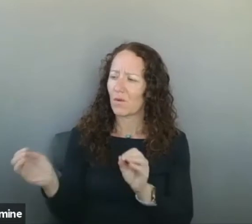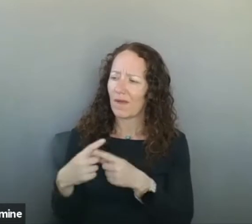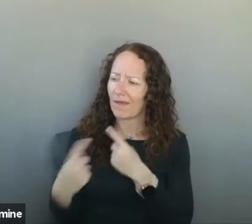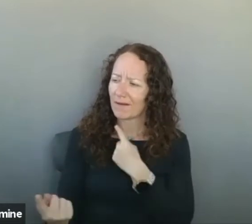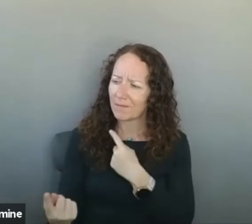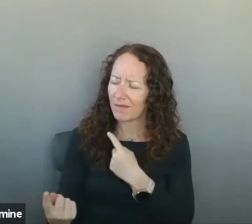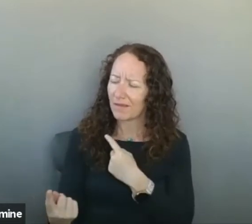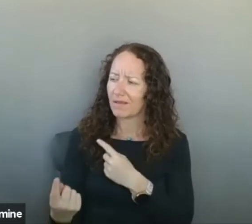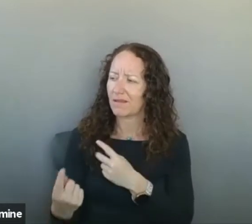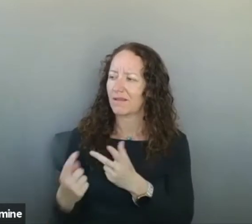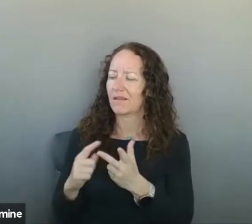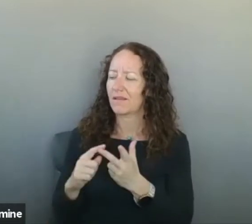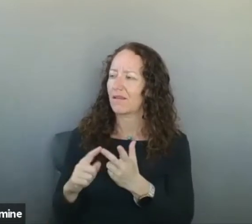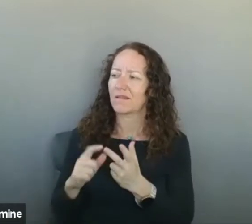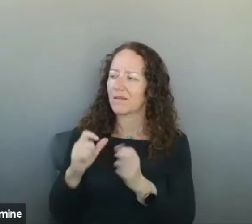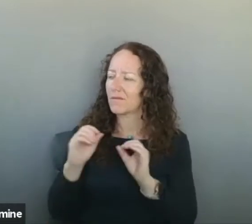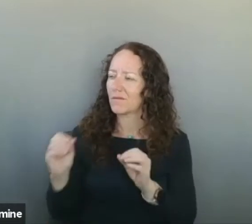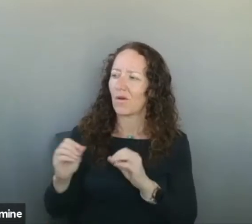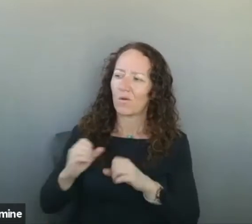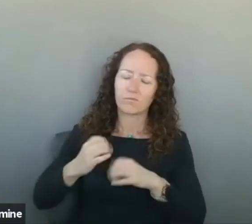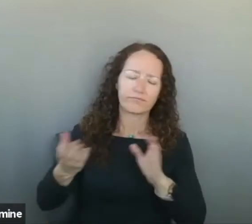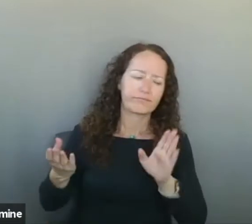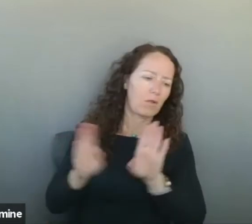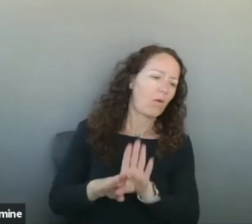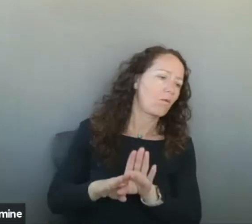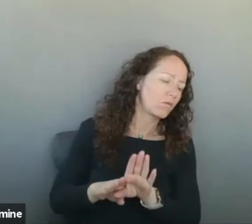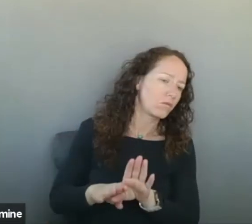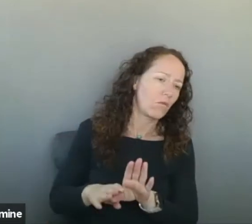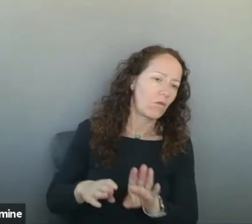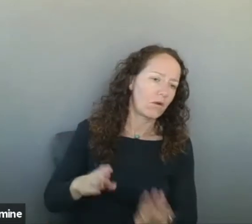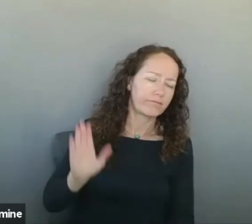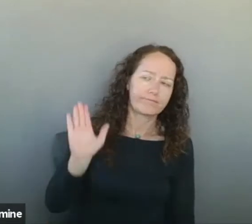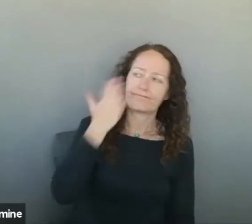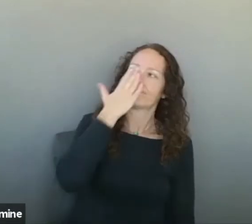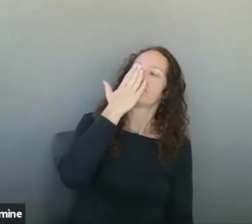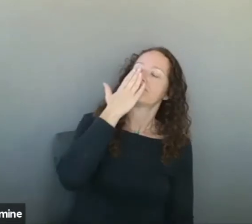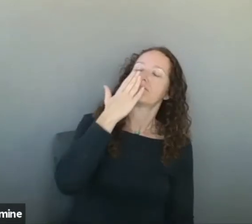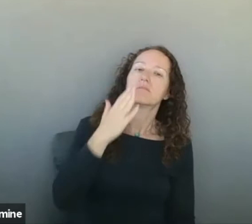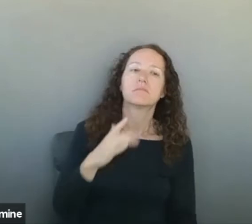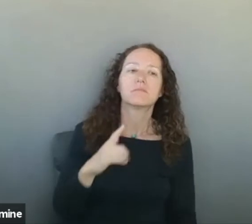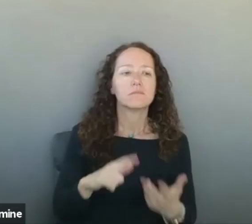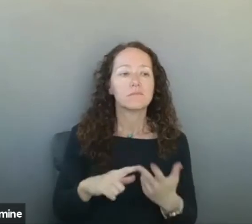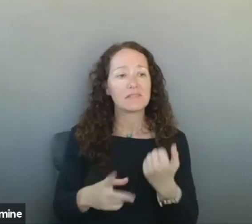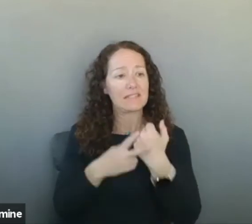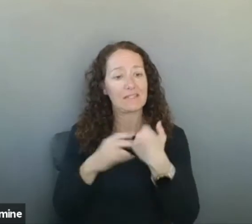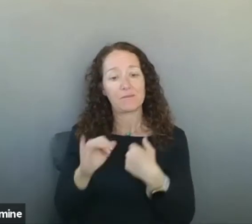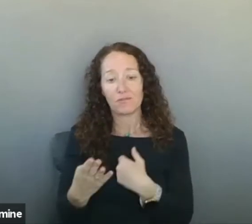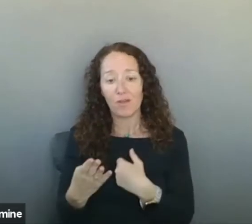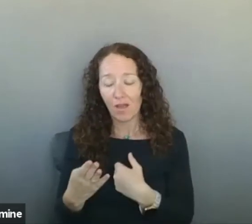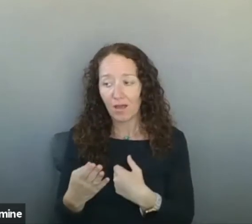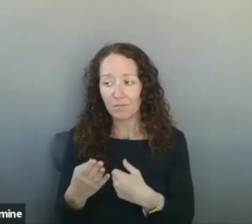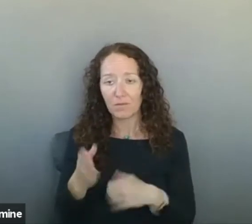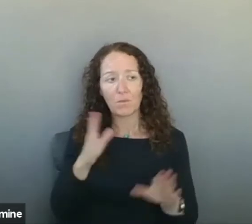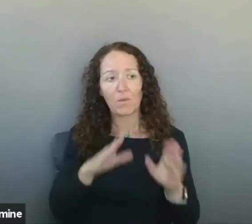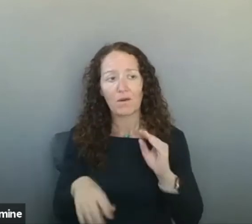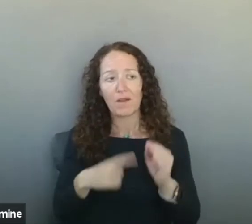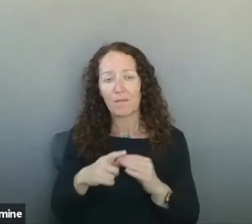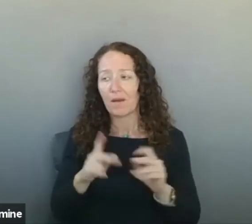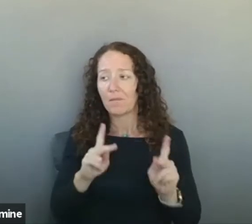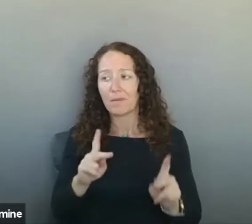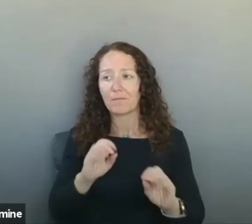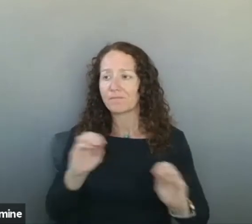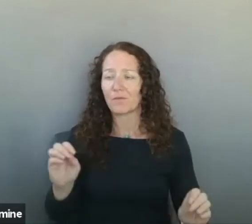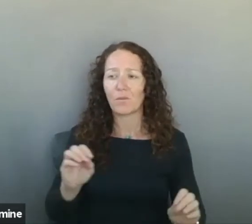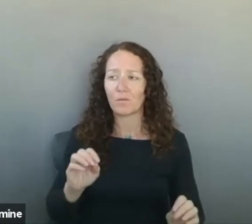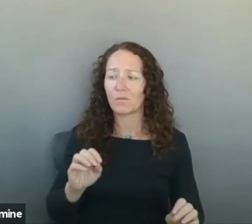shit out of it. And you don't have to worry about having your job afterwards. And you don't have to worry about nobody calling you back or answering your email or being shut out or shut out or shut